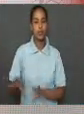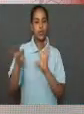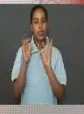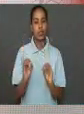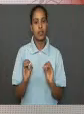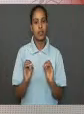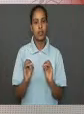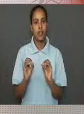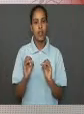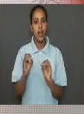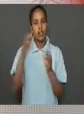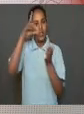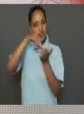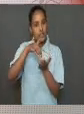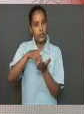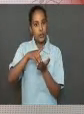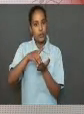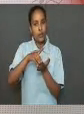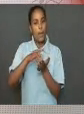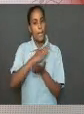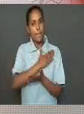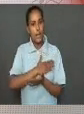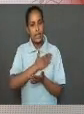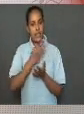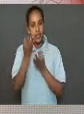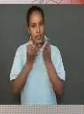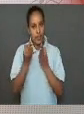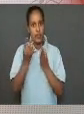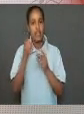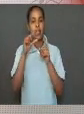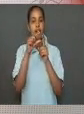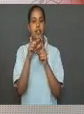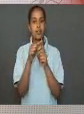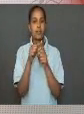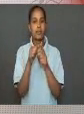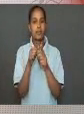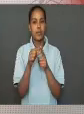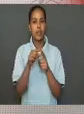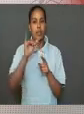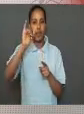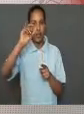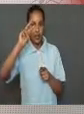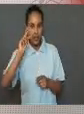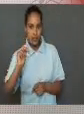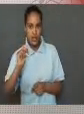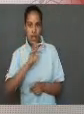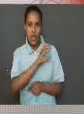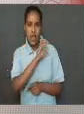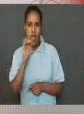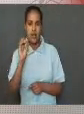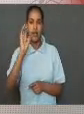Students, as a review, please define the terms intensive